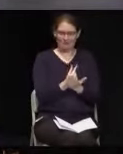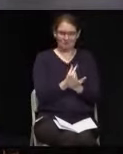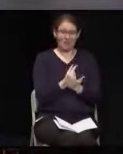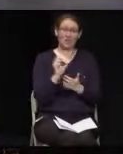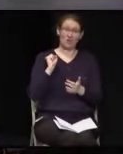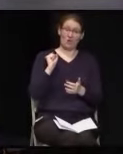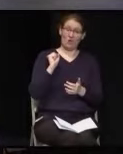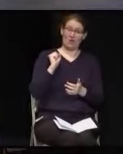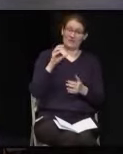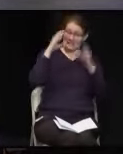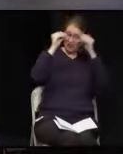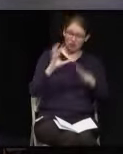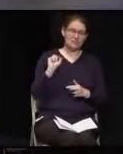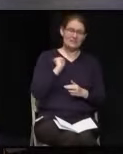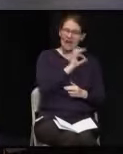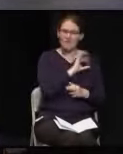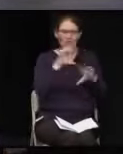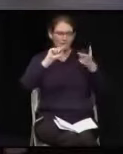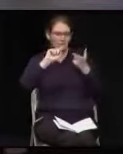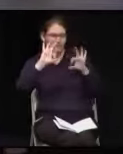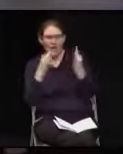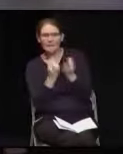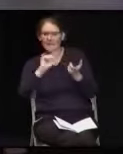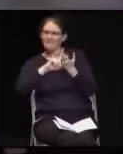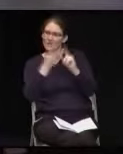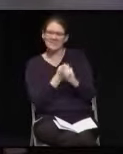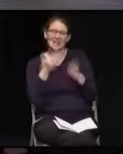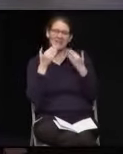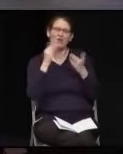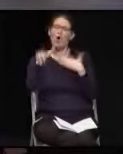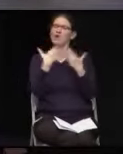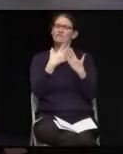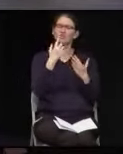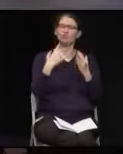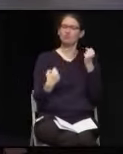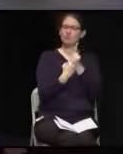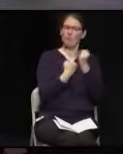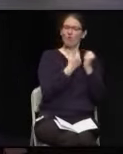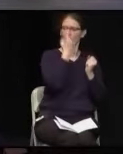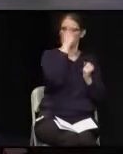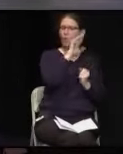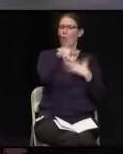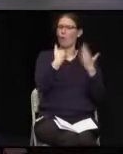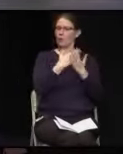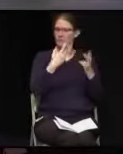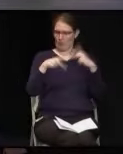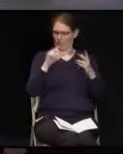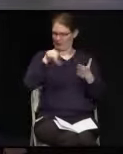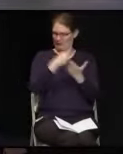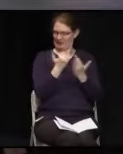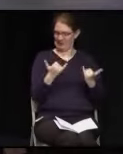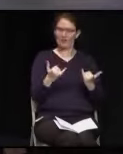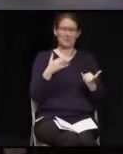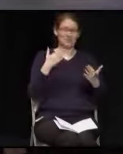staff, family members, friends, thank you all for the support that you've shown to our graduates. We are thrilled that we can